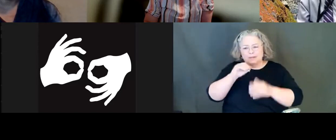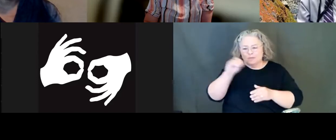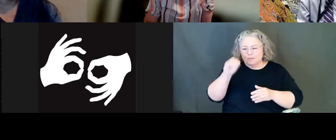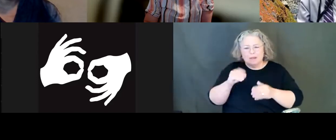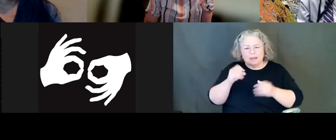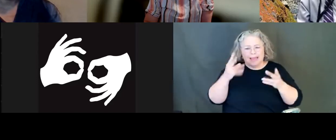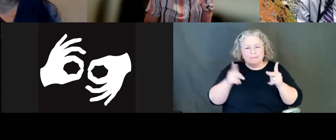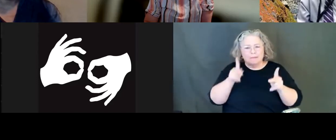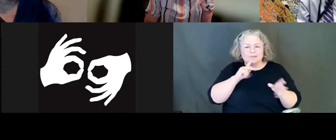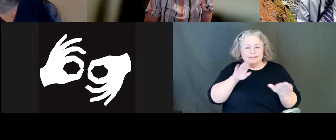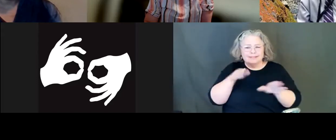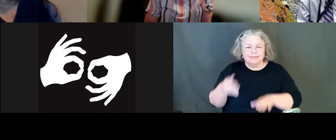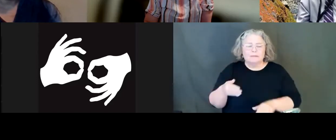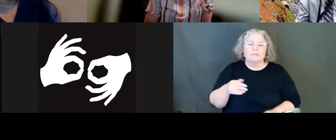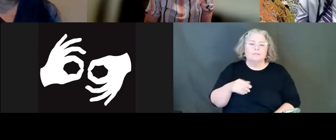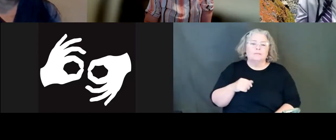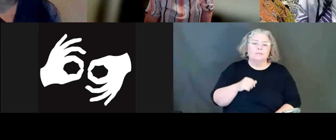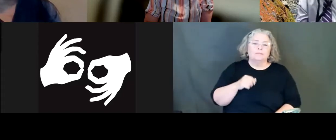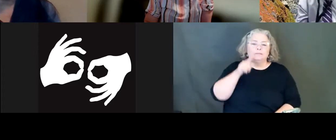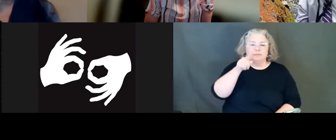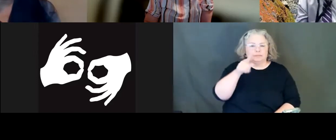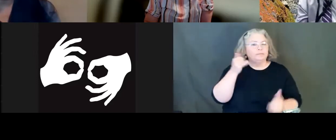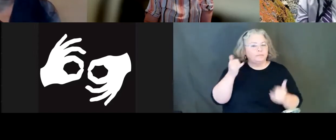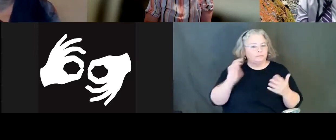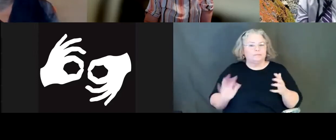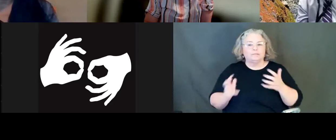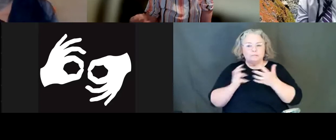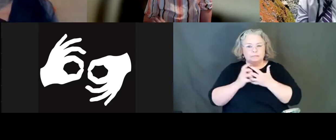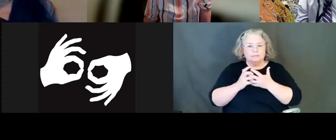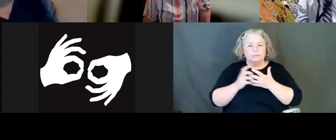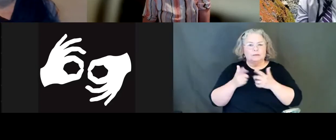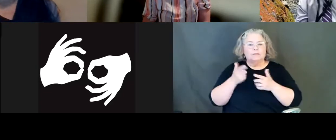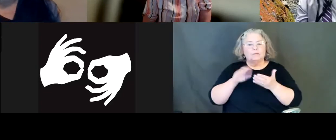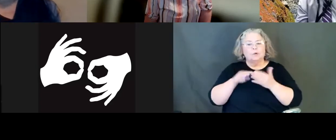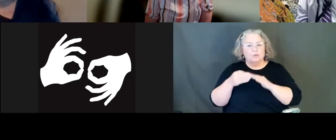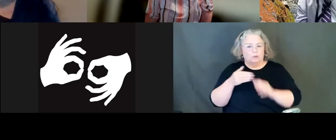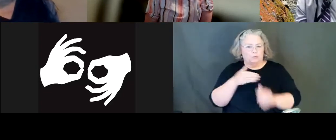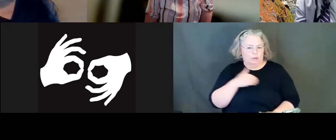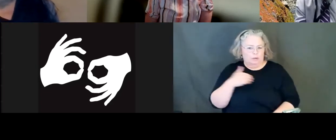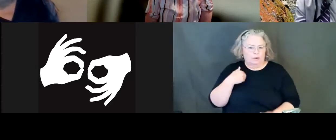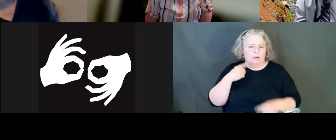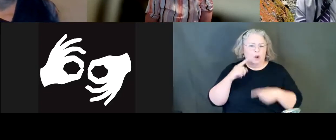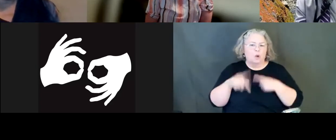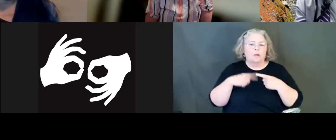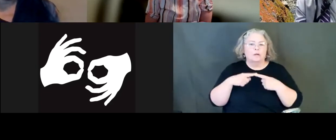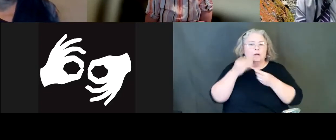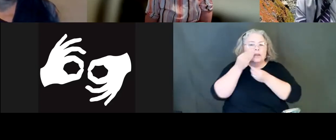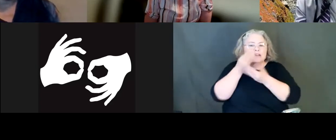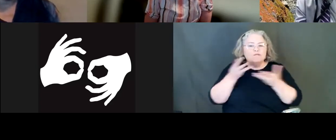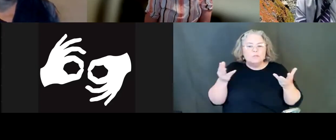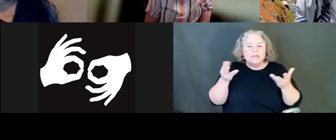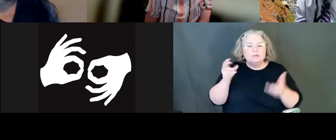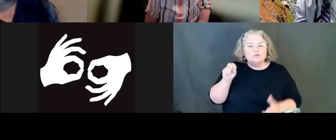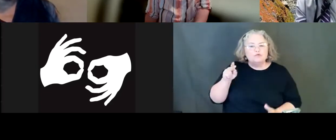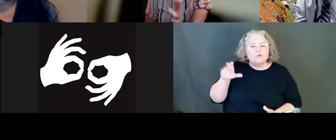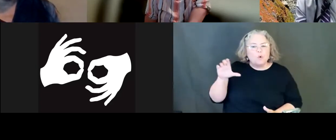All right. Well, I think this dovetails nicely into a question from a community member about information sources.